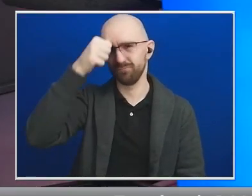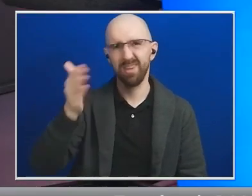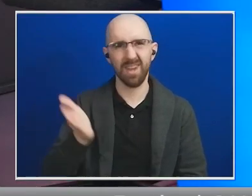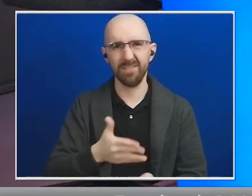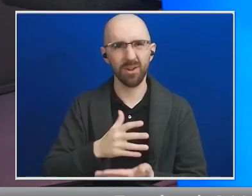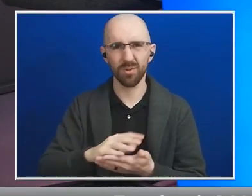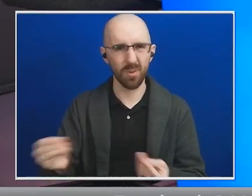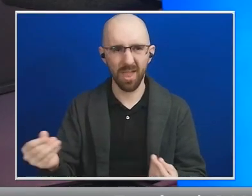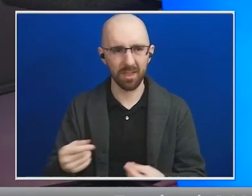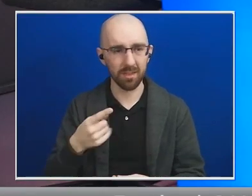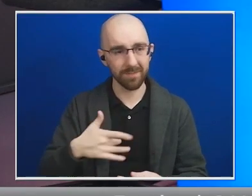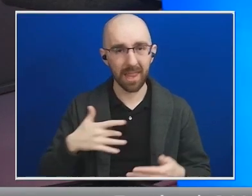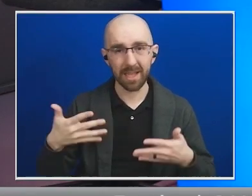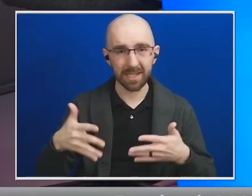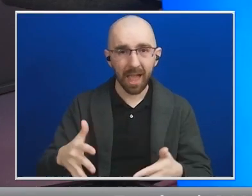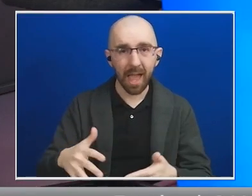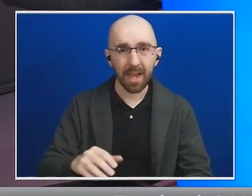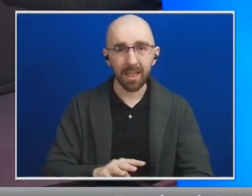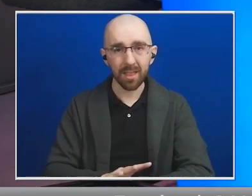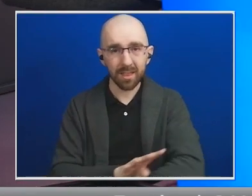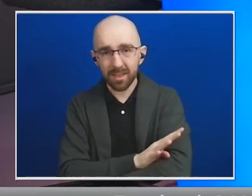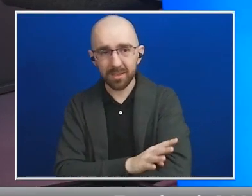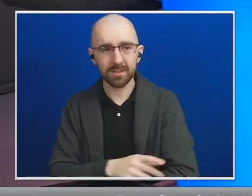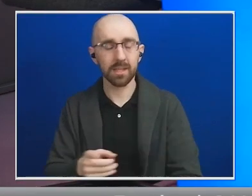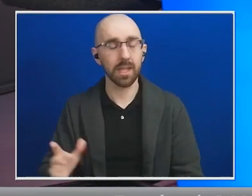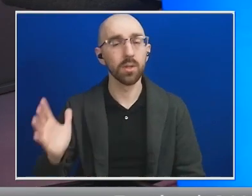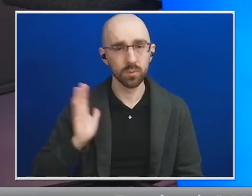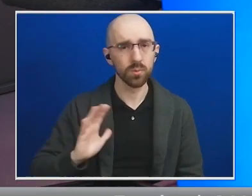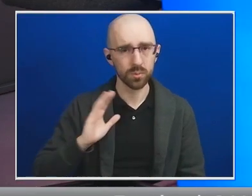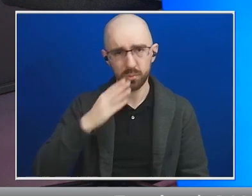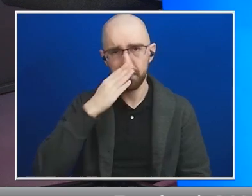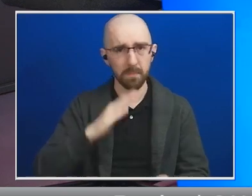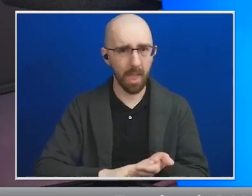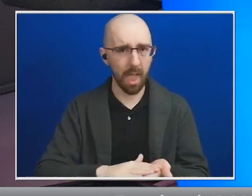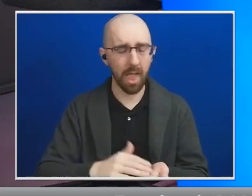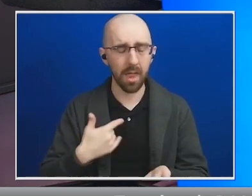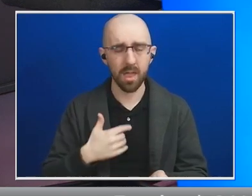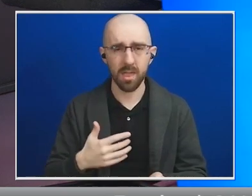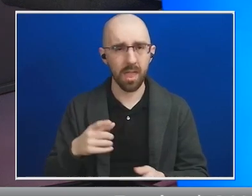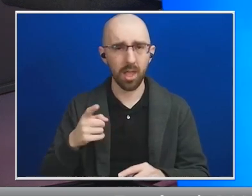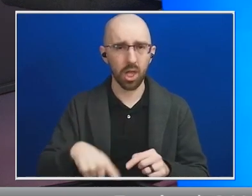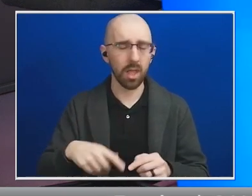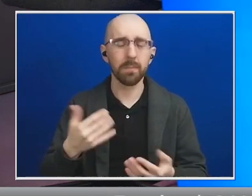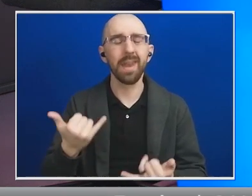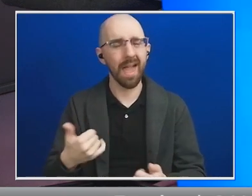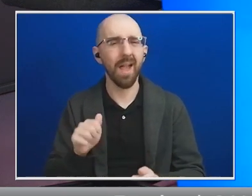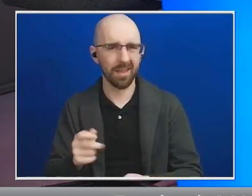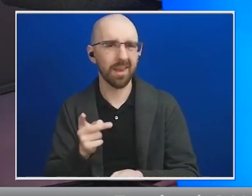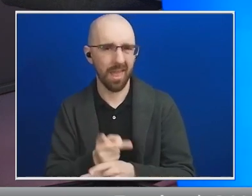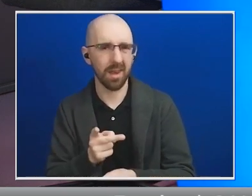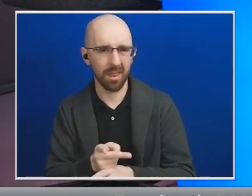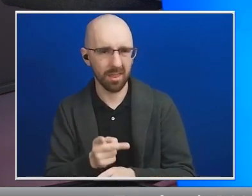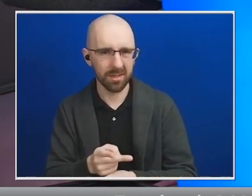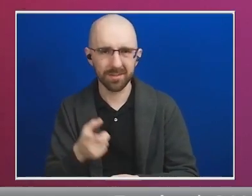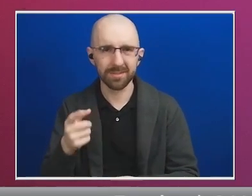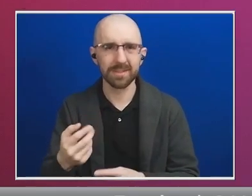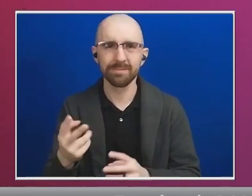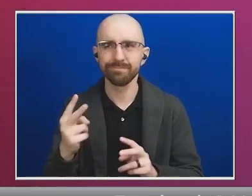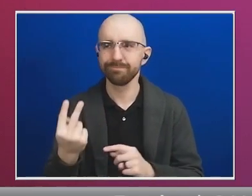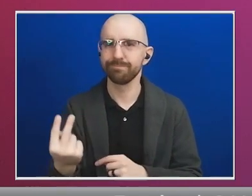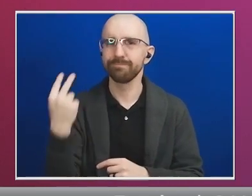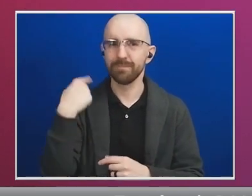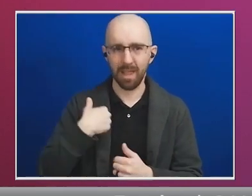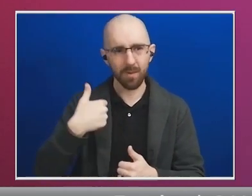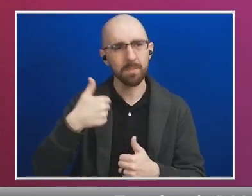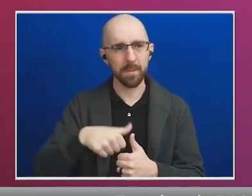give you the heebie-jeebies? It used to very bad. I mean, handle it now. I mean, but it takes you back. I mean, I remember,